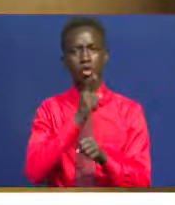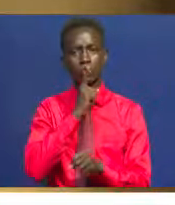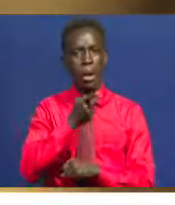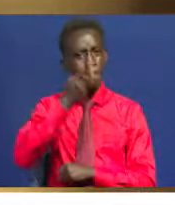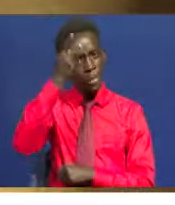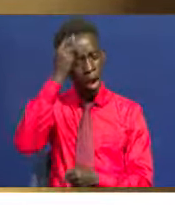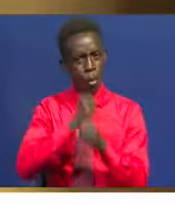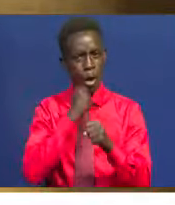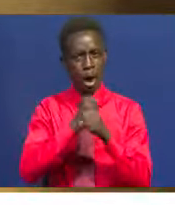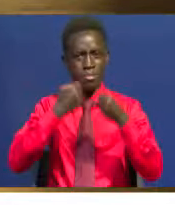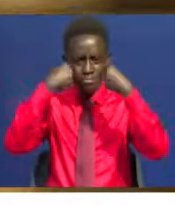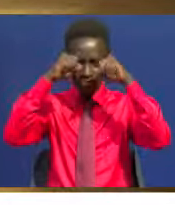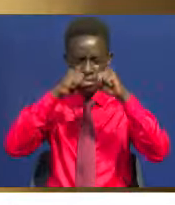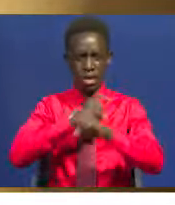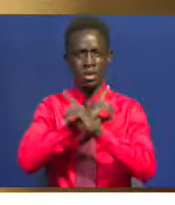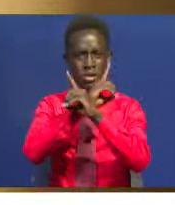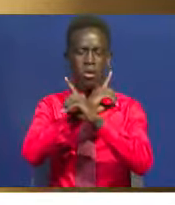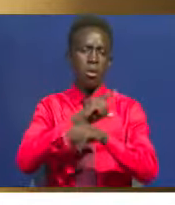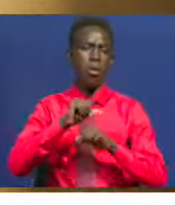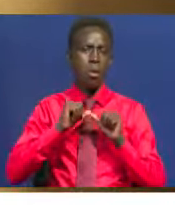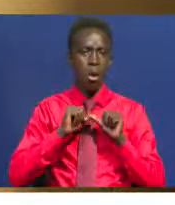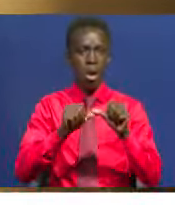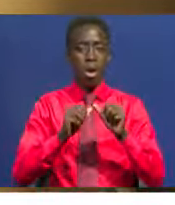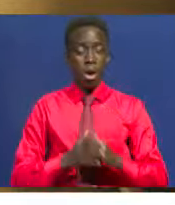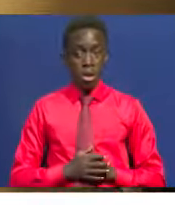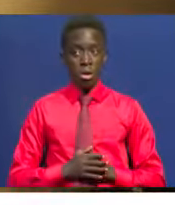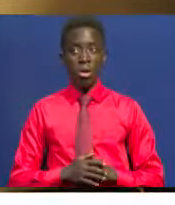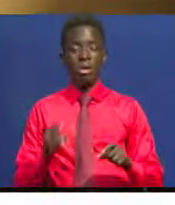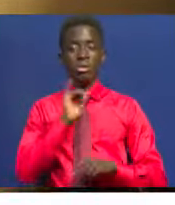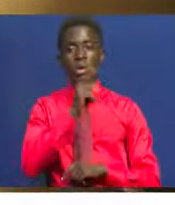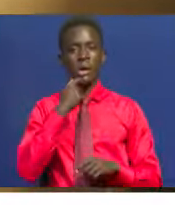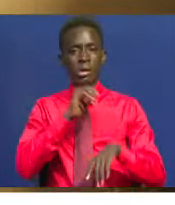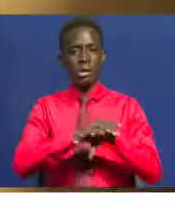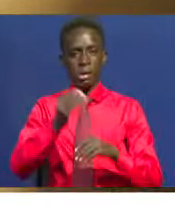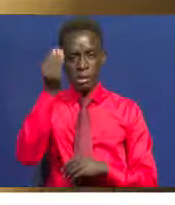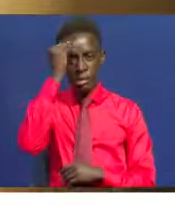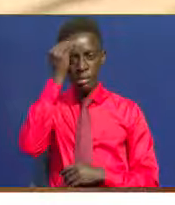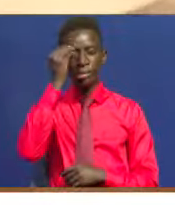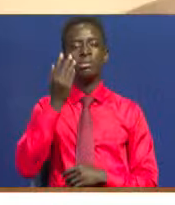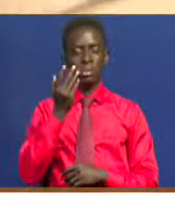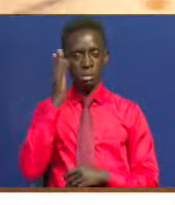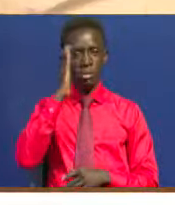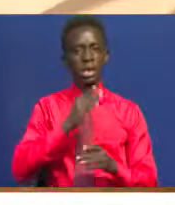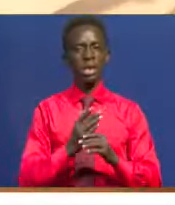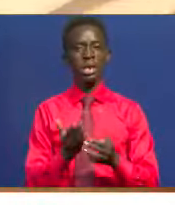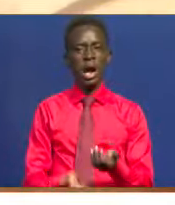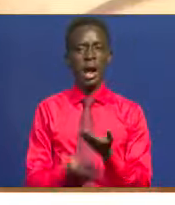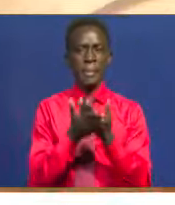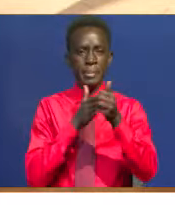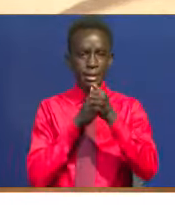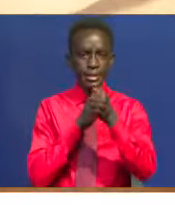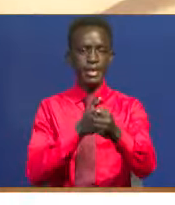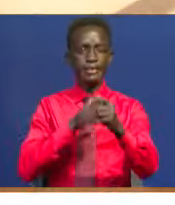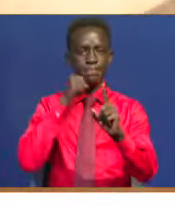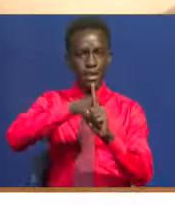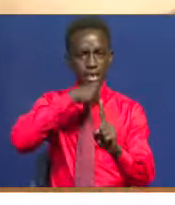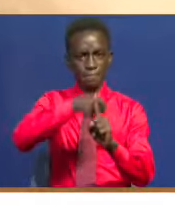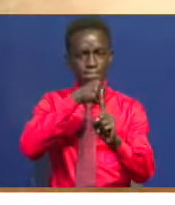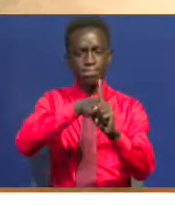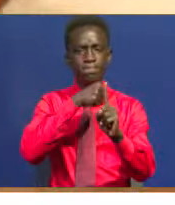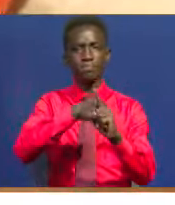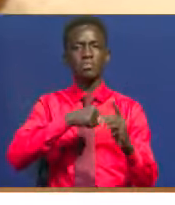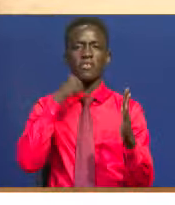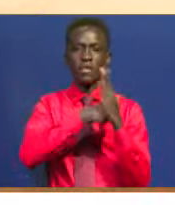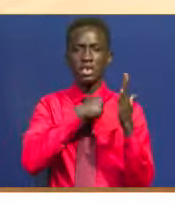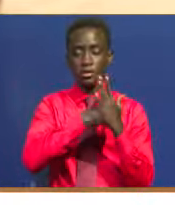unatekelezwa. Viongozi hao walisema wale wanaopata mafunzo watakuwa katika mstari wa mbele katika kupigania haki za wasichana katika